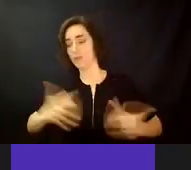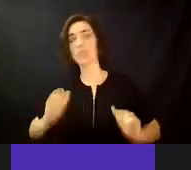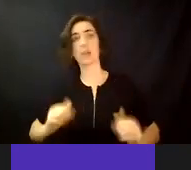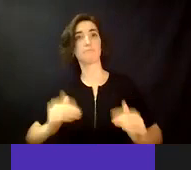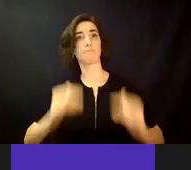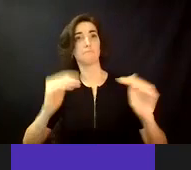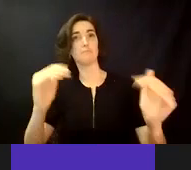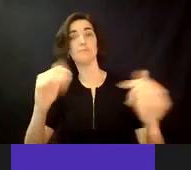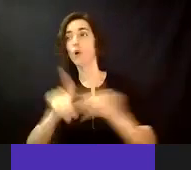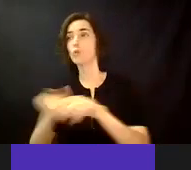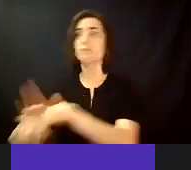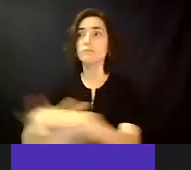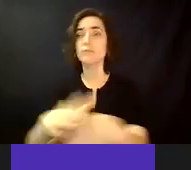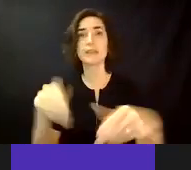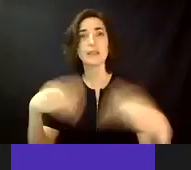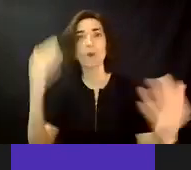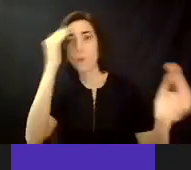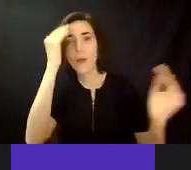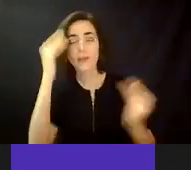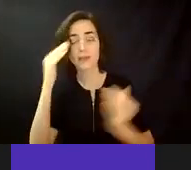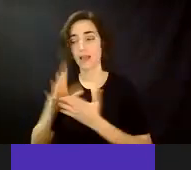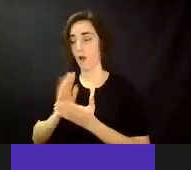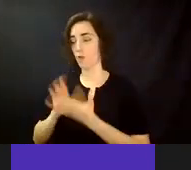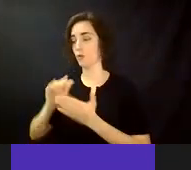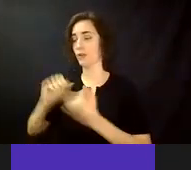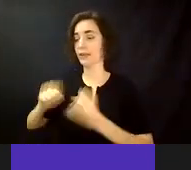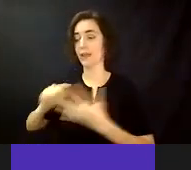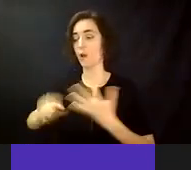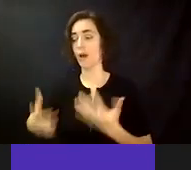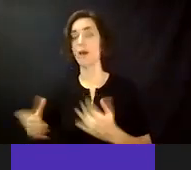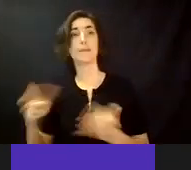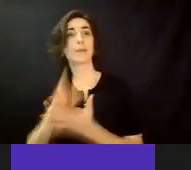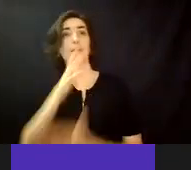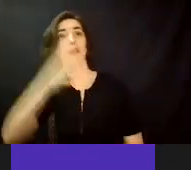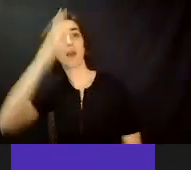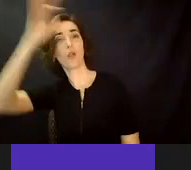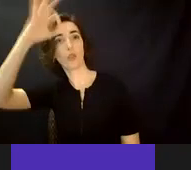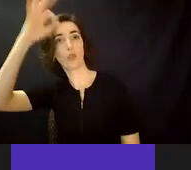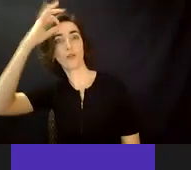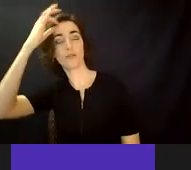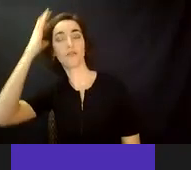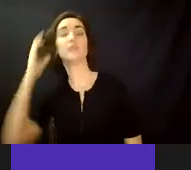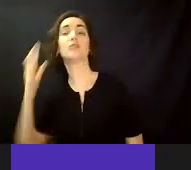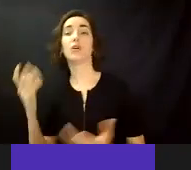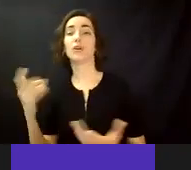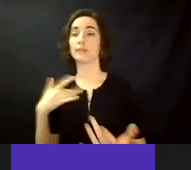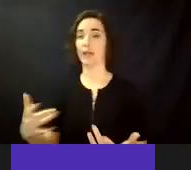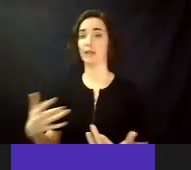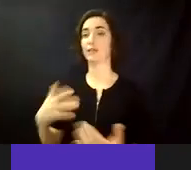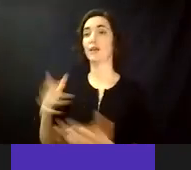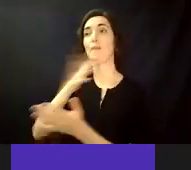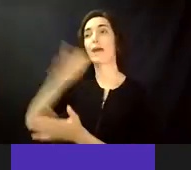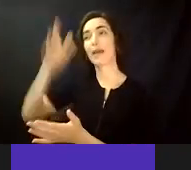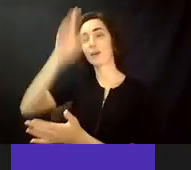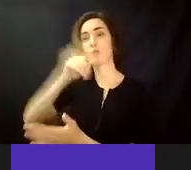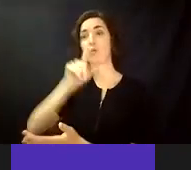students can have. And a lot of times parents just don't know. So what I ask parents, alumni, reach out to your universities,